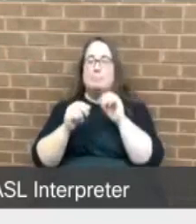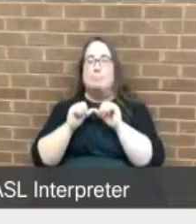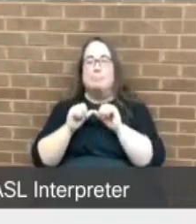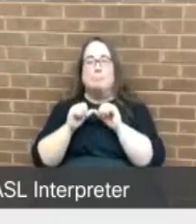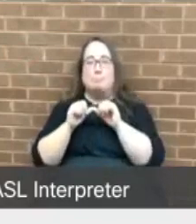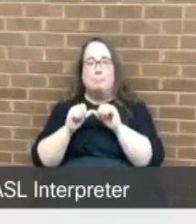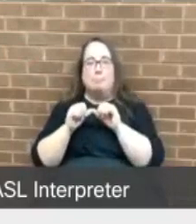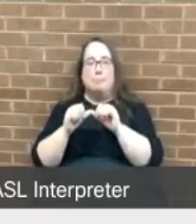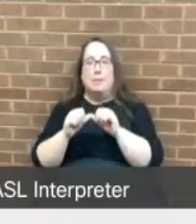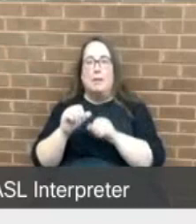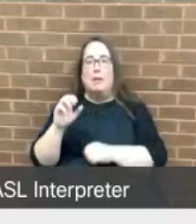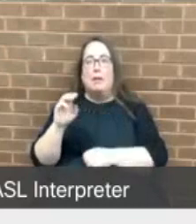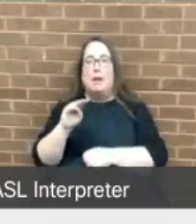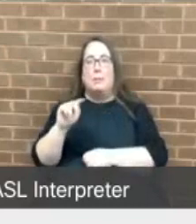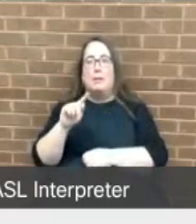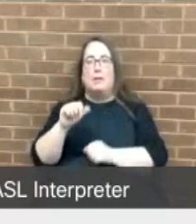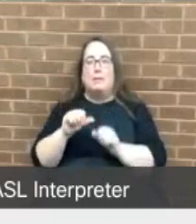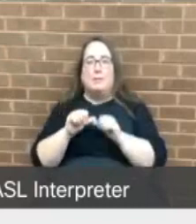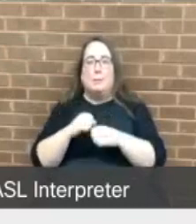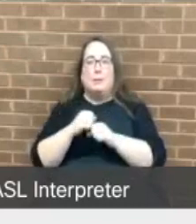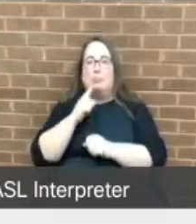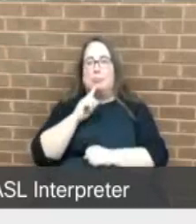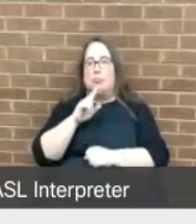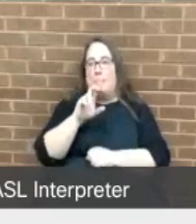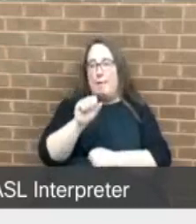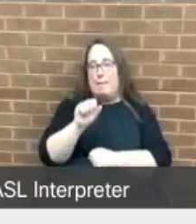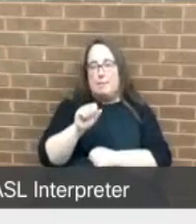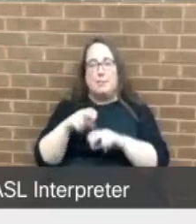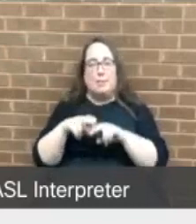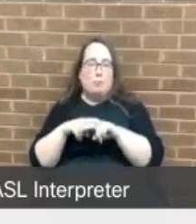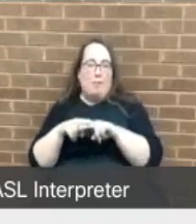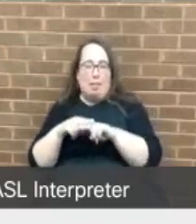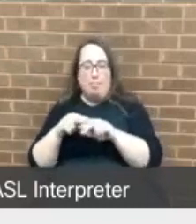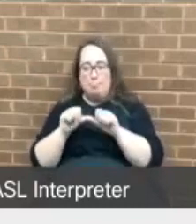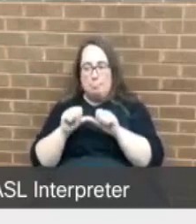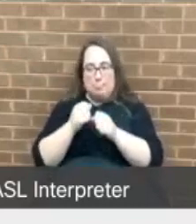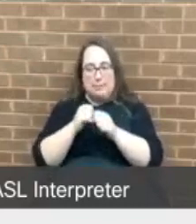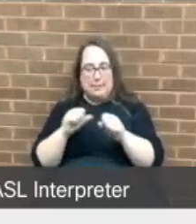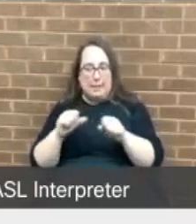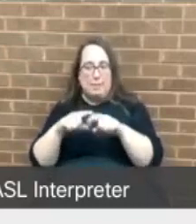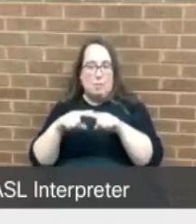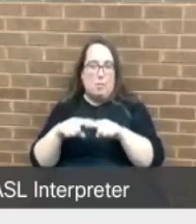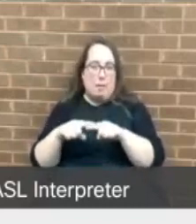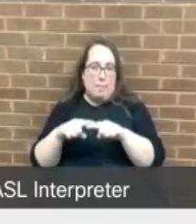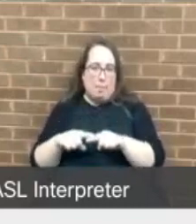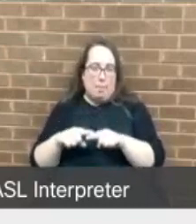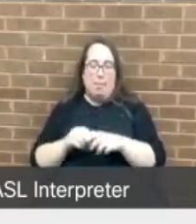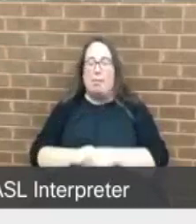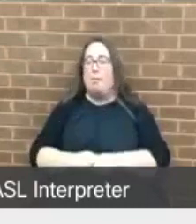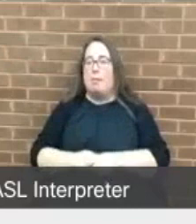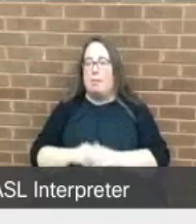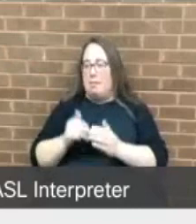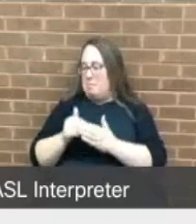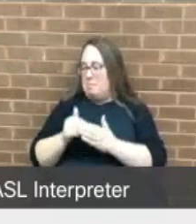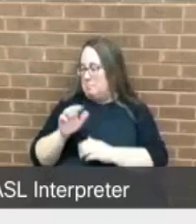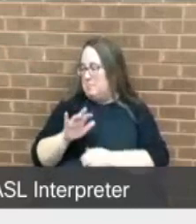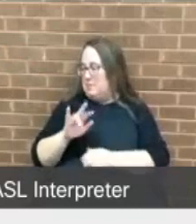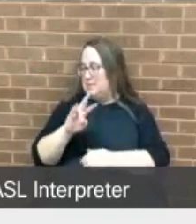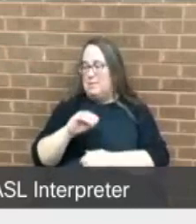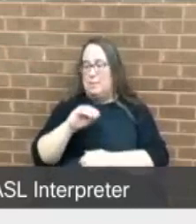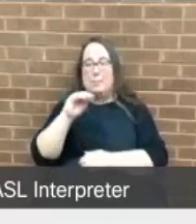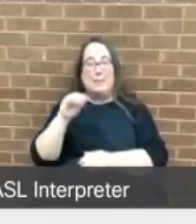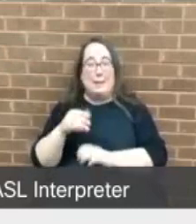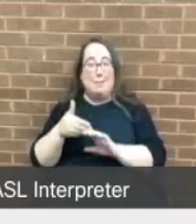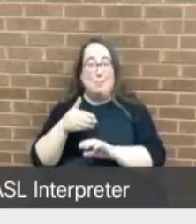consistent, and MTA continues to ensure that bus and rail services remain safe and reliable. We're getting close to about 70%